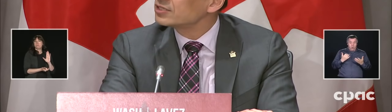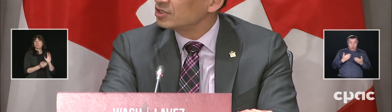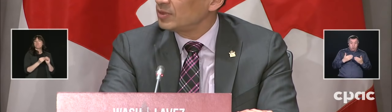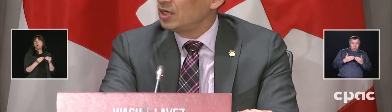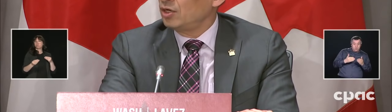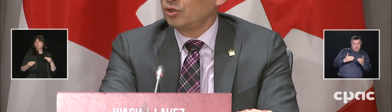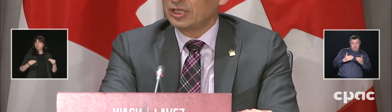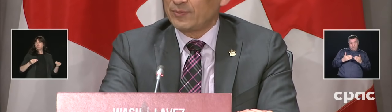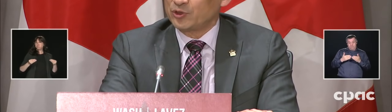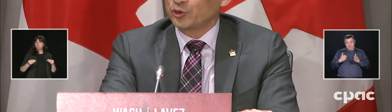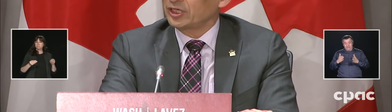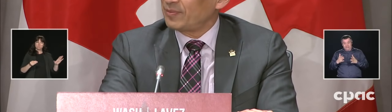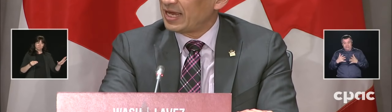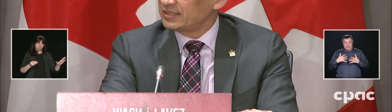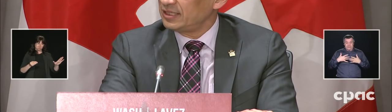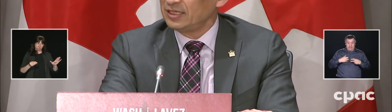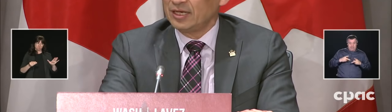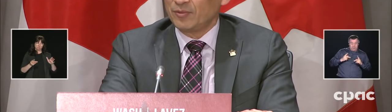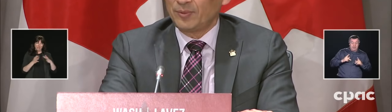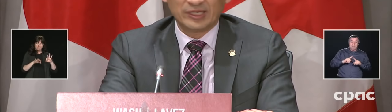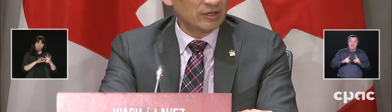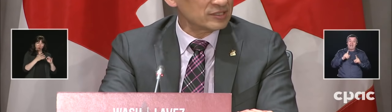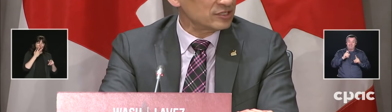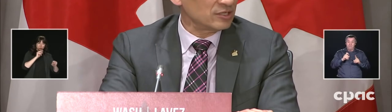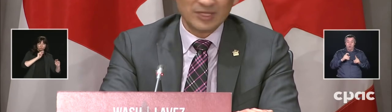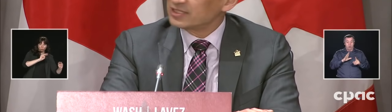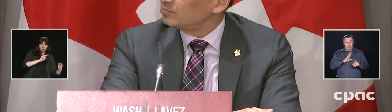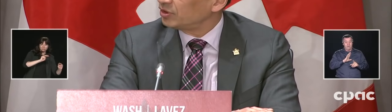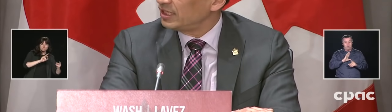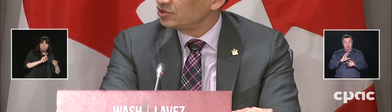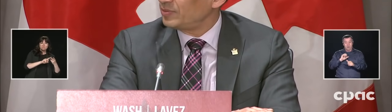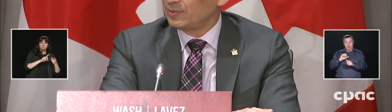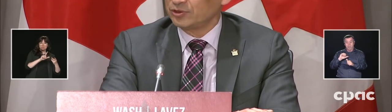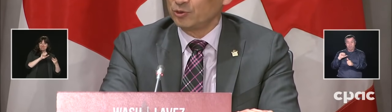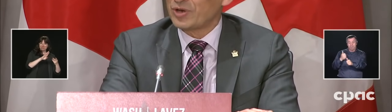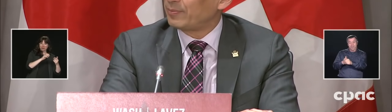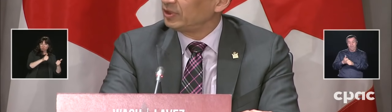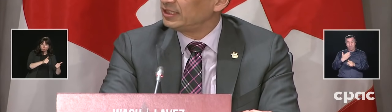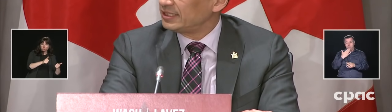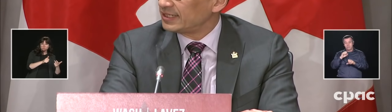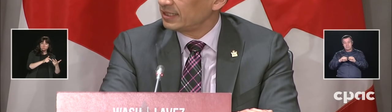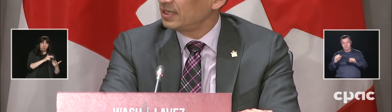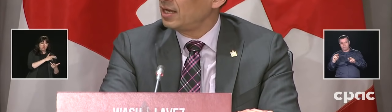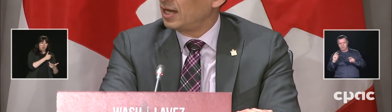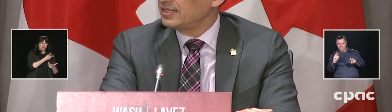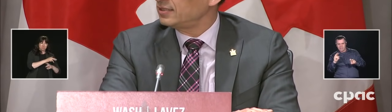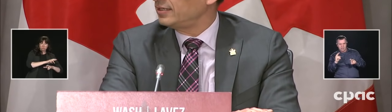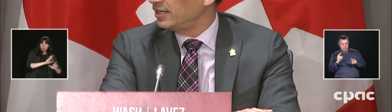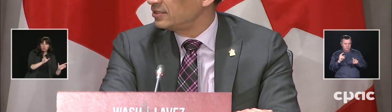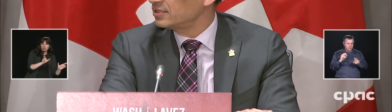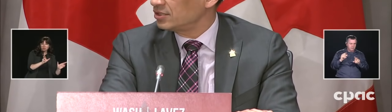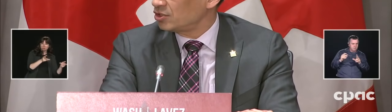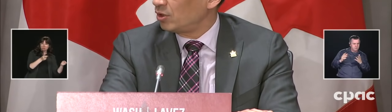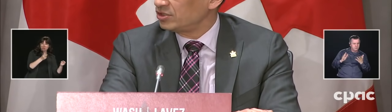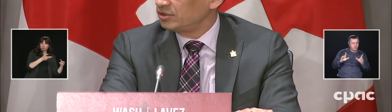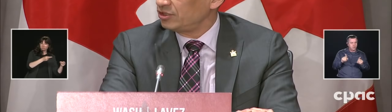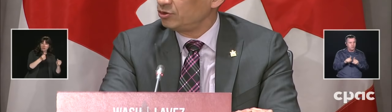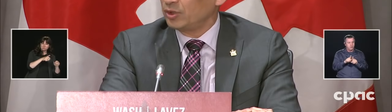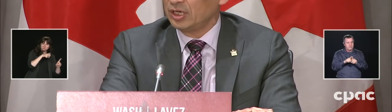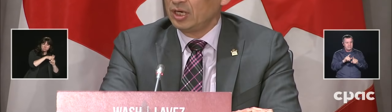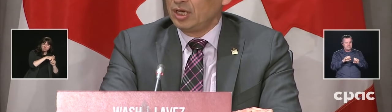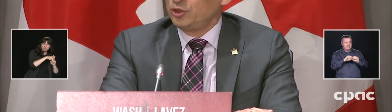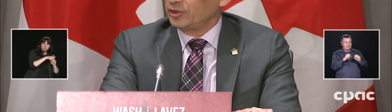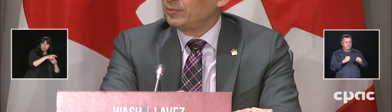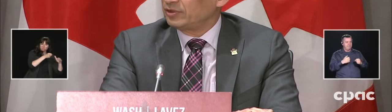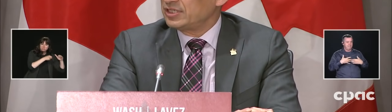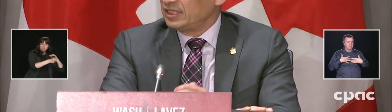surveillance system, good laboratory capacity, public health system that's in place to be able to rapidly detect, isolate cases and so on, so that